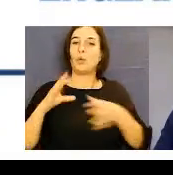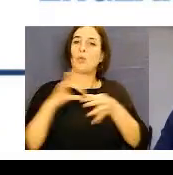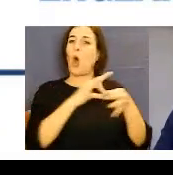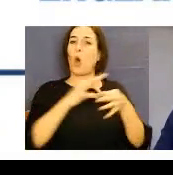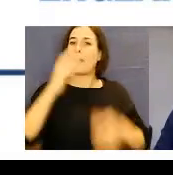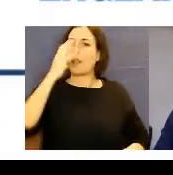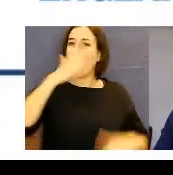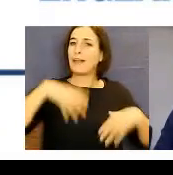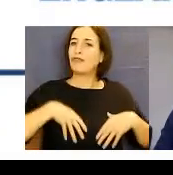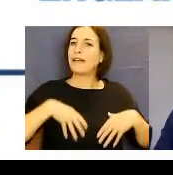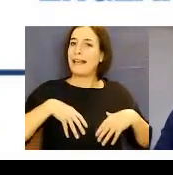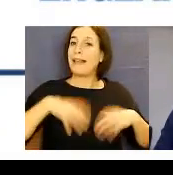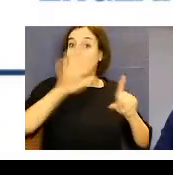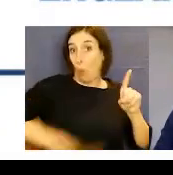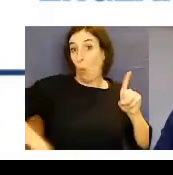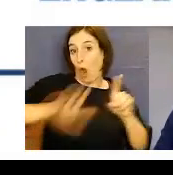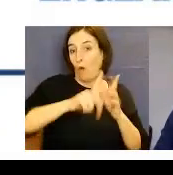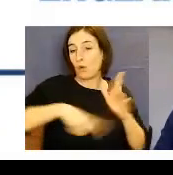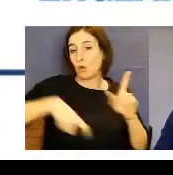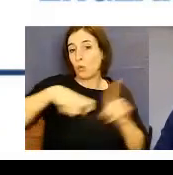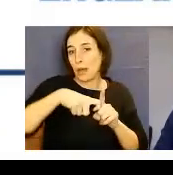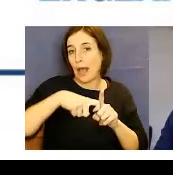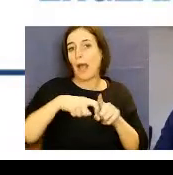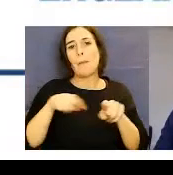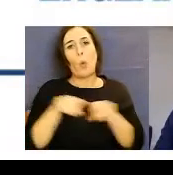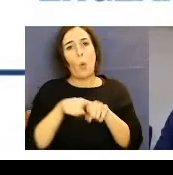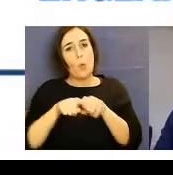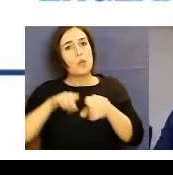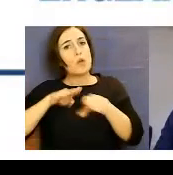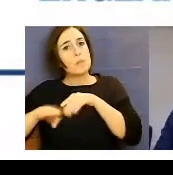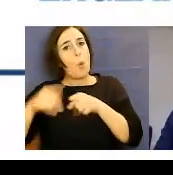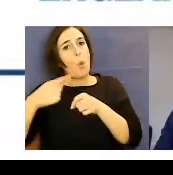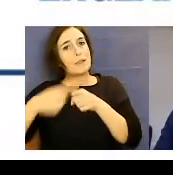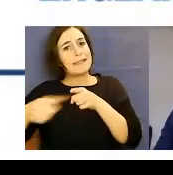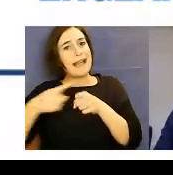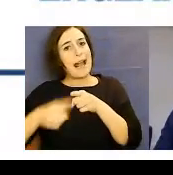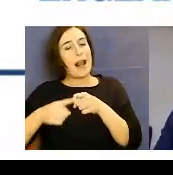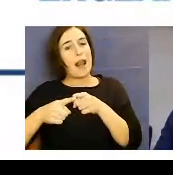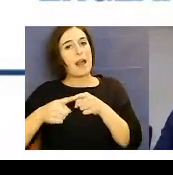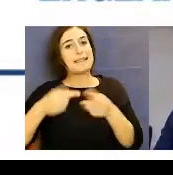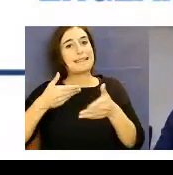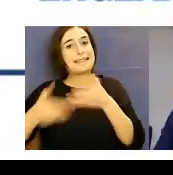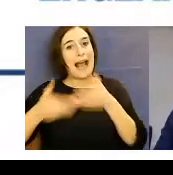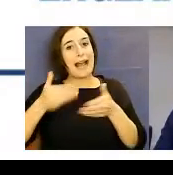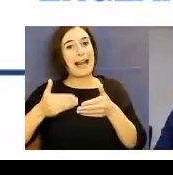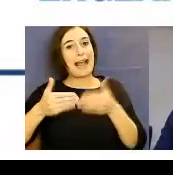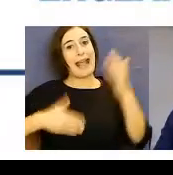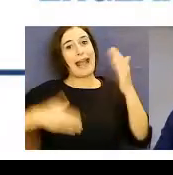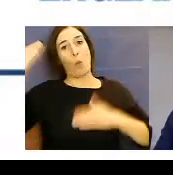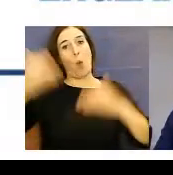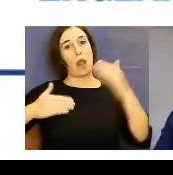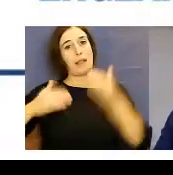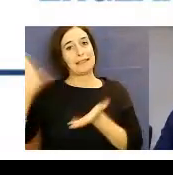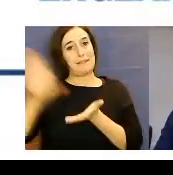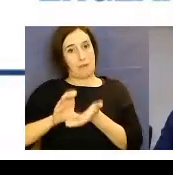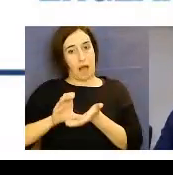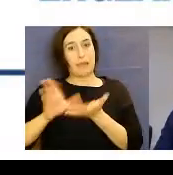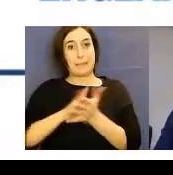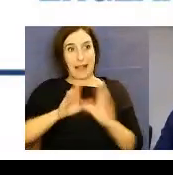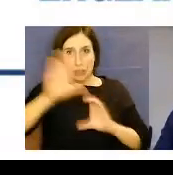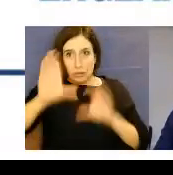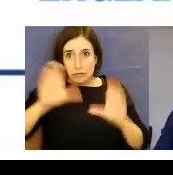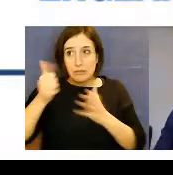the Sport England Tackling Inequalities Fund, in order to get this much needed funding across the country to the organisations that need it